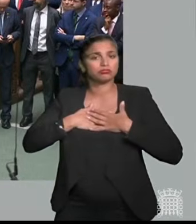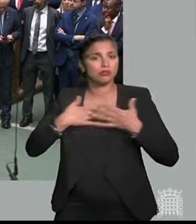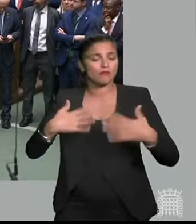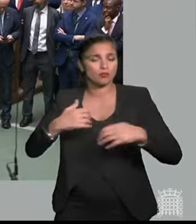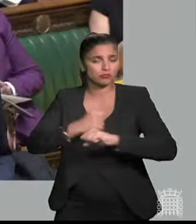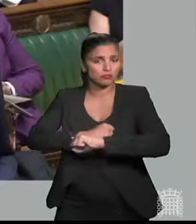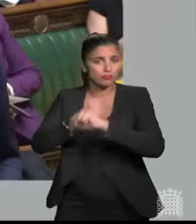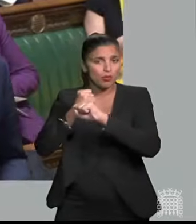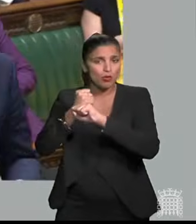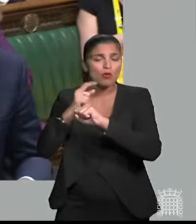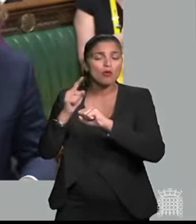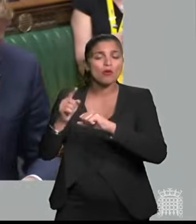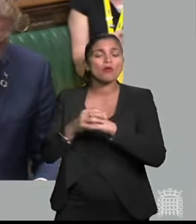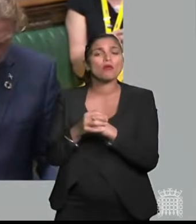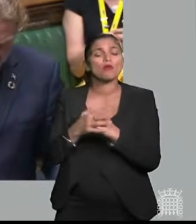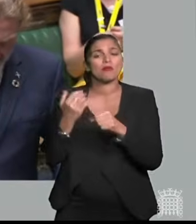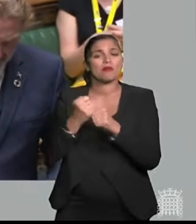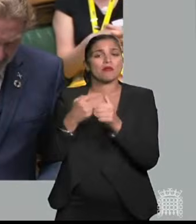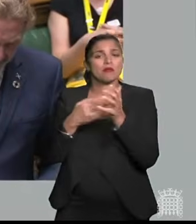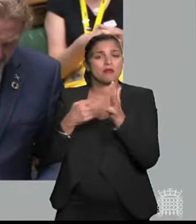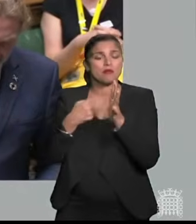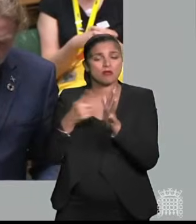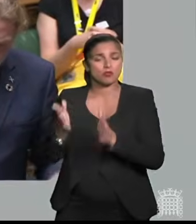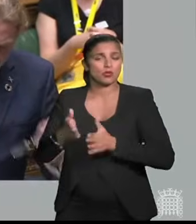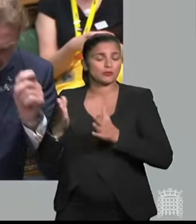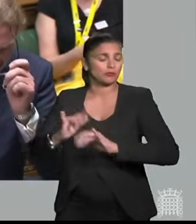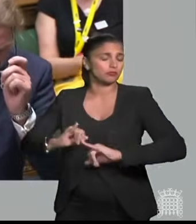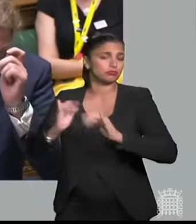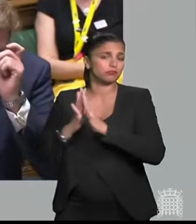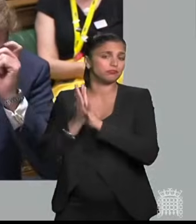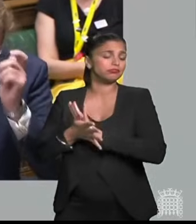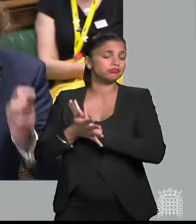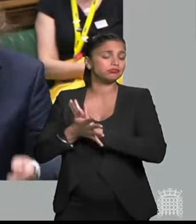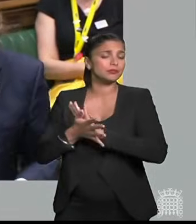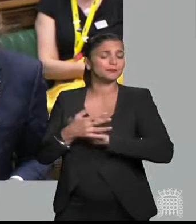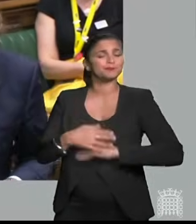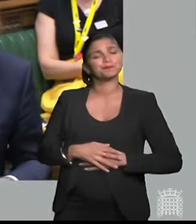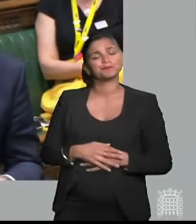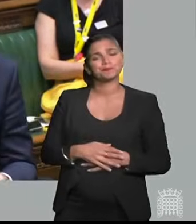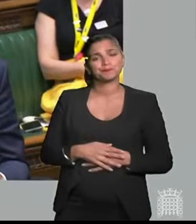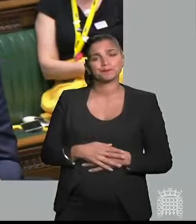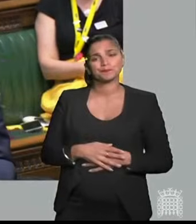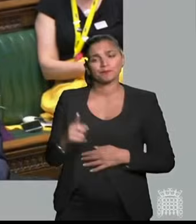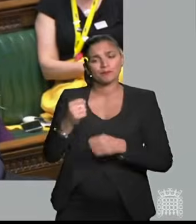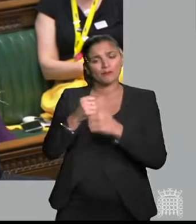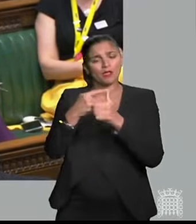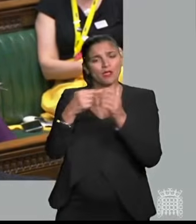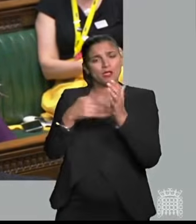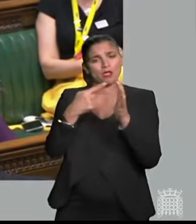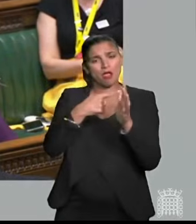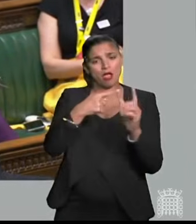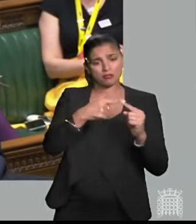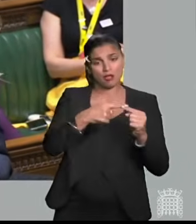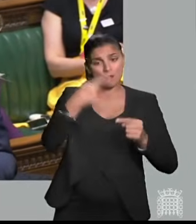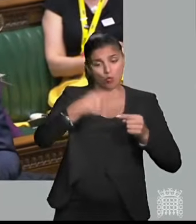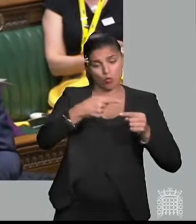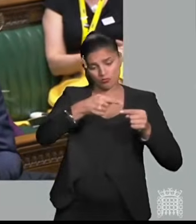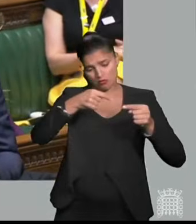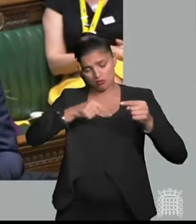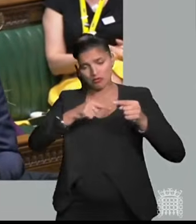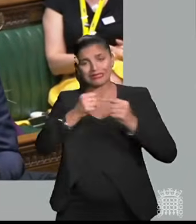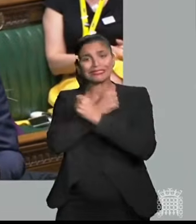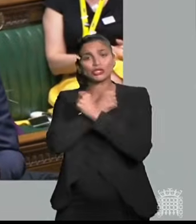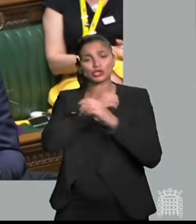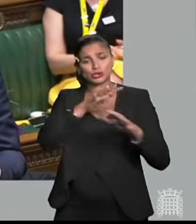bombing last night in Gaza of the hospital. Mr. Speaker, the Rafah border crossing from besieged Gaza into Egypt has been hit by several